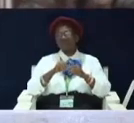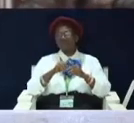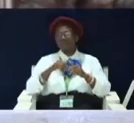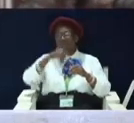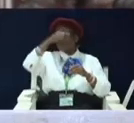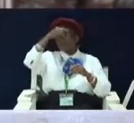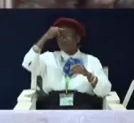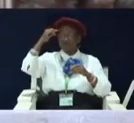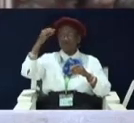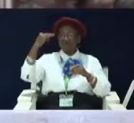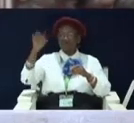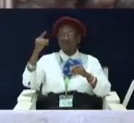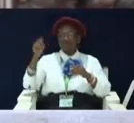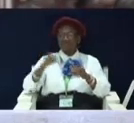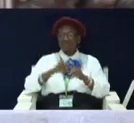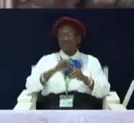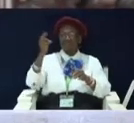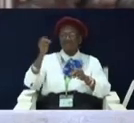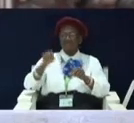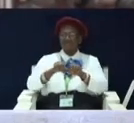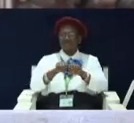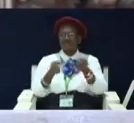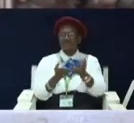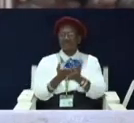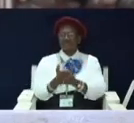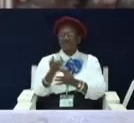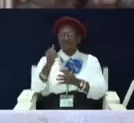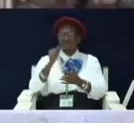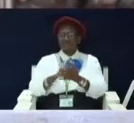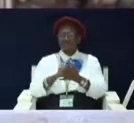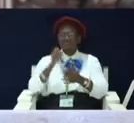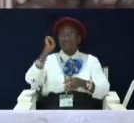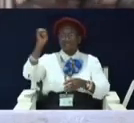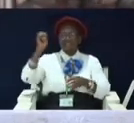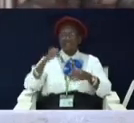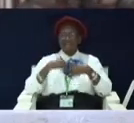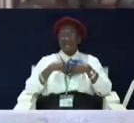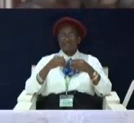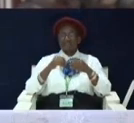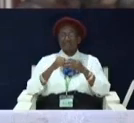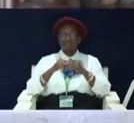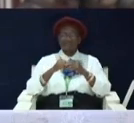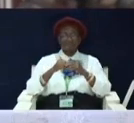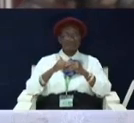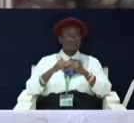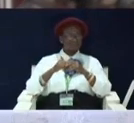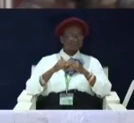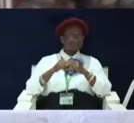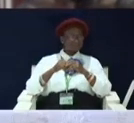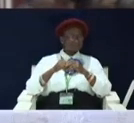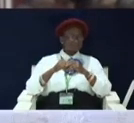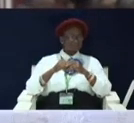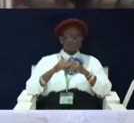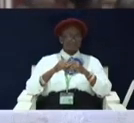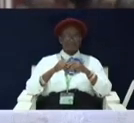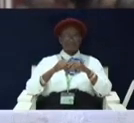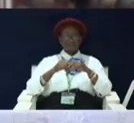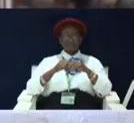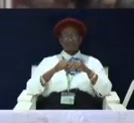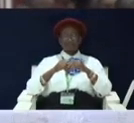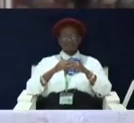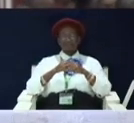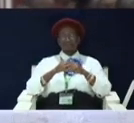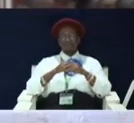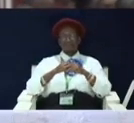of the spiritual breakthrough that he had. Nítorí àlùyọ tẹ̀mí tó rí gbà yẹn.